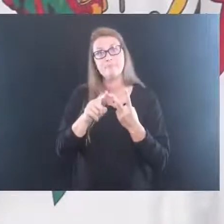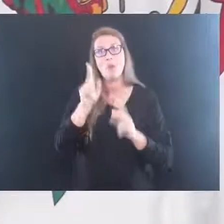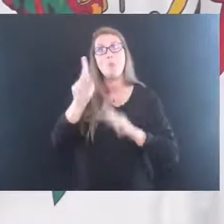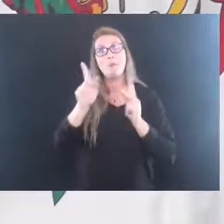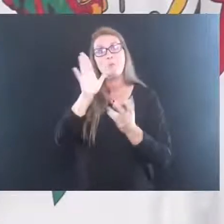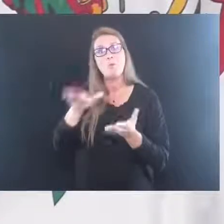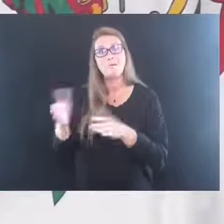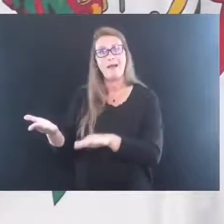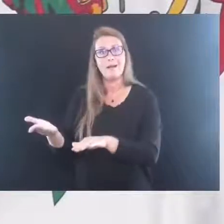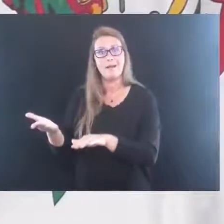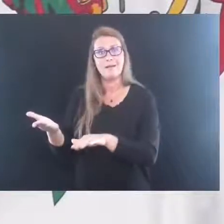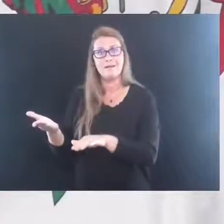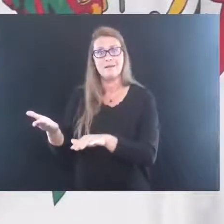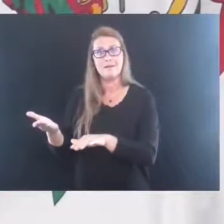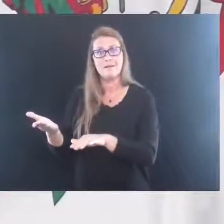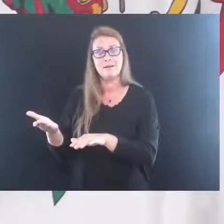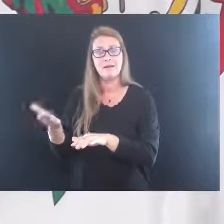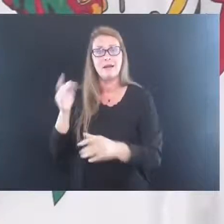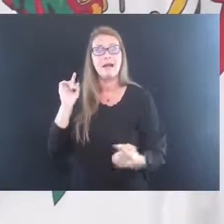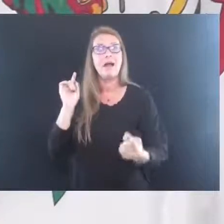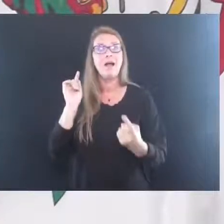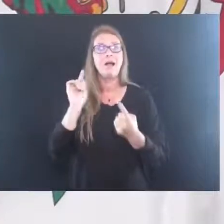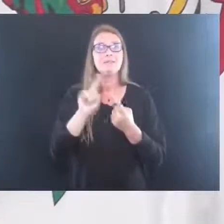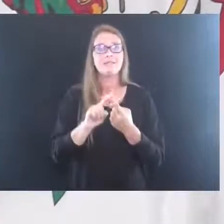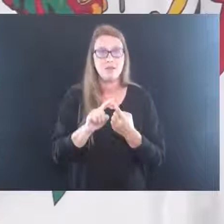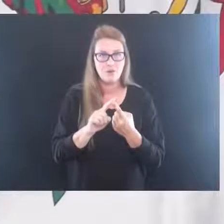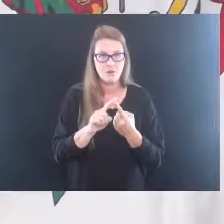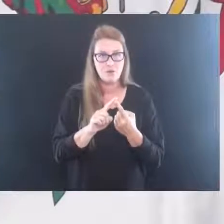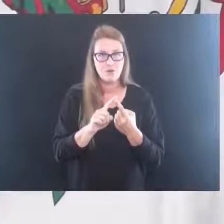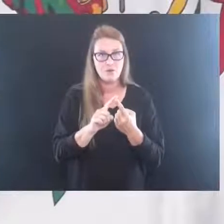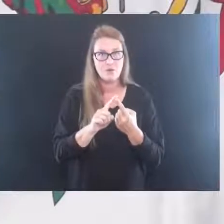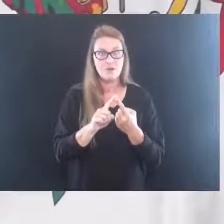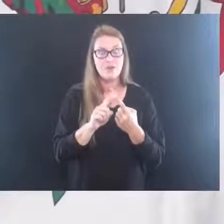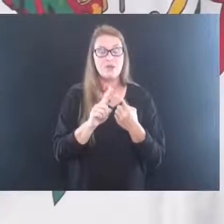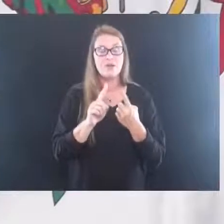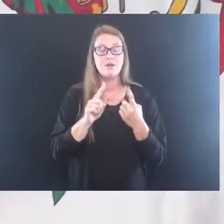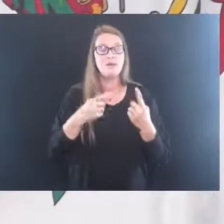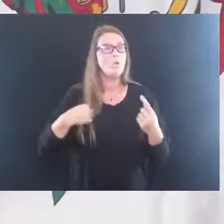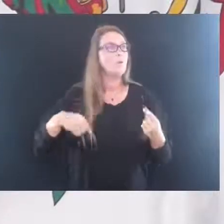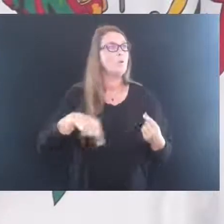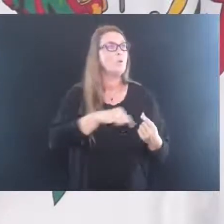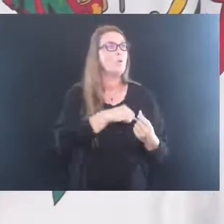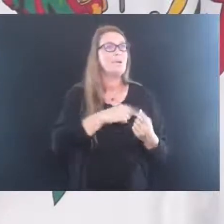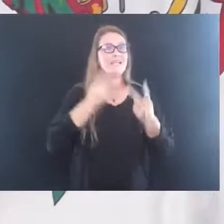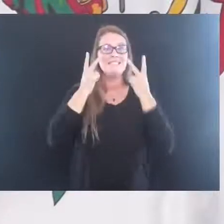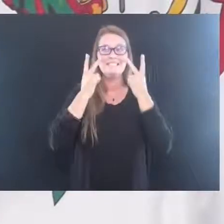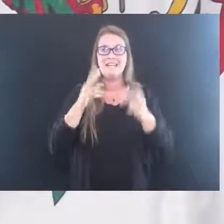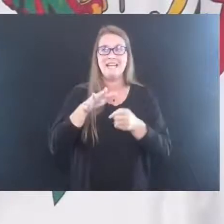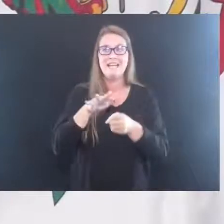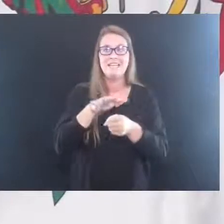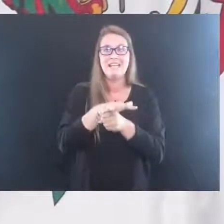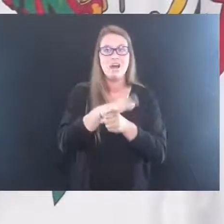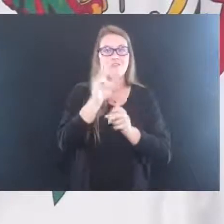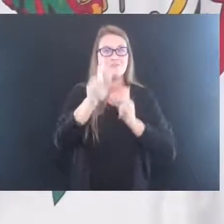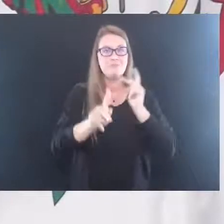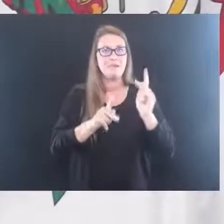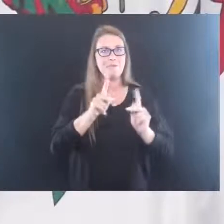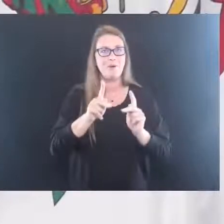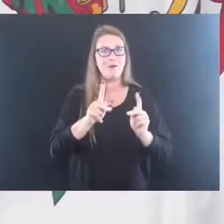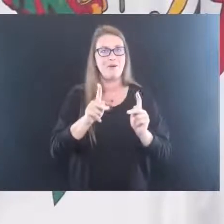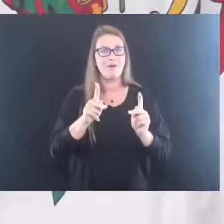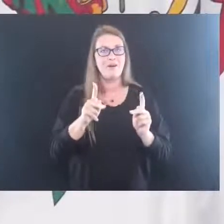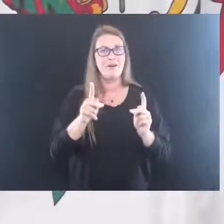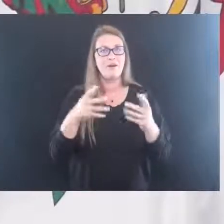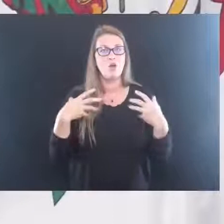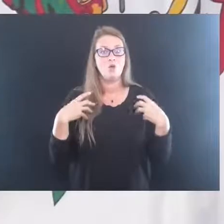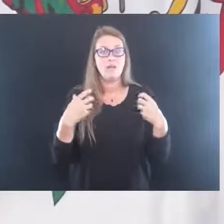up until we reach a point in time to where we have enough people that have natural immunities and